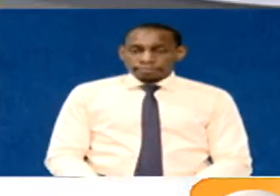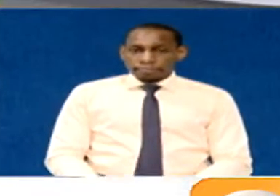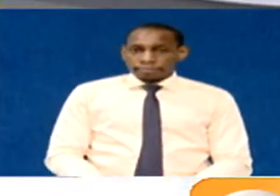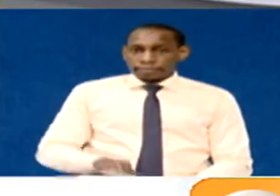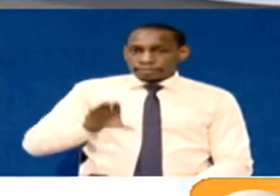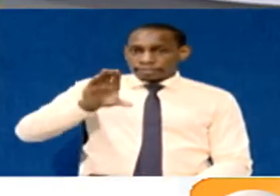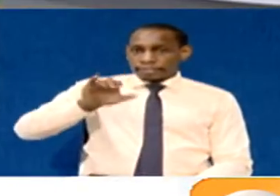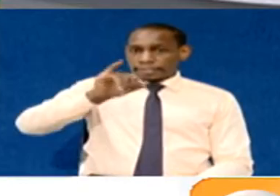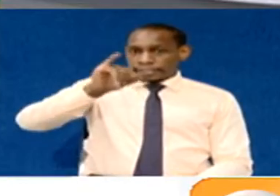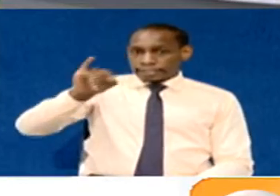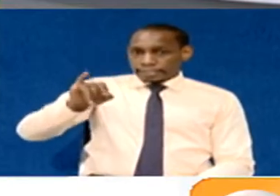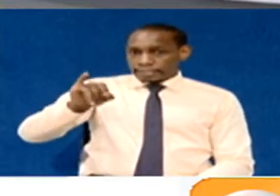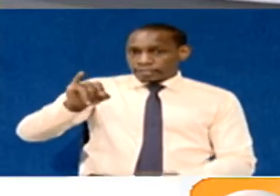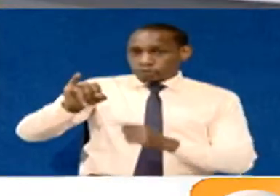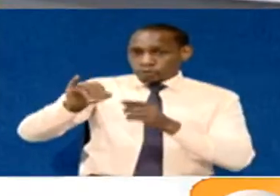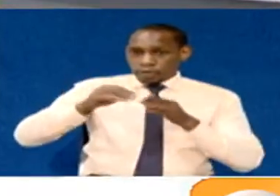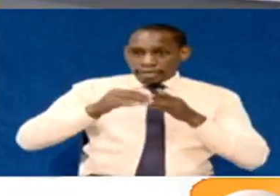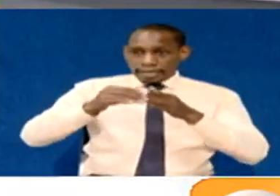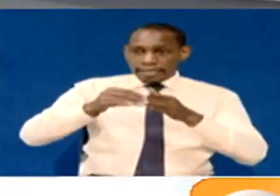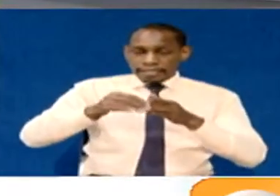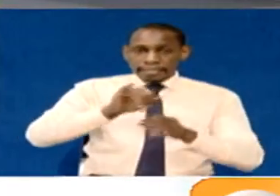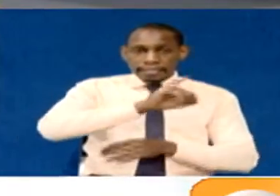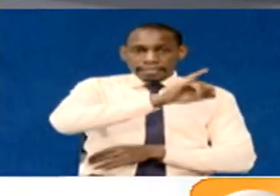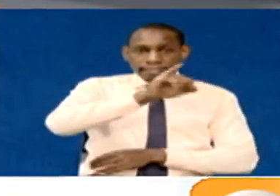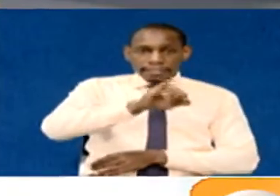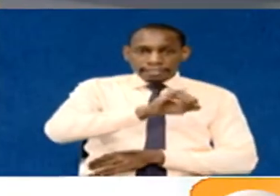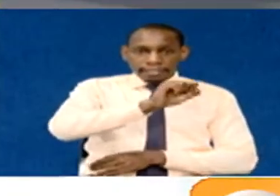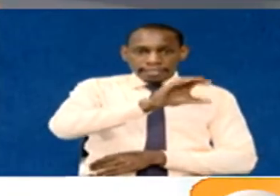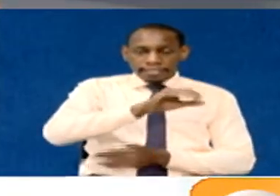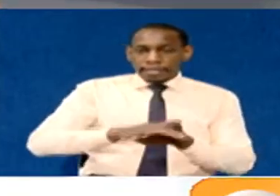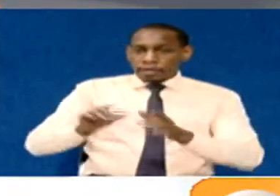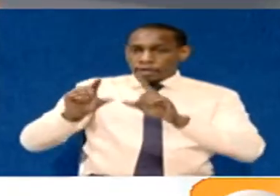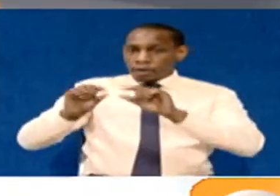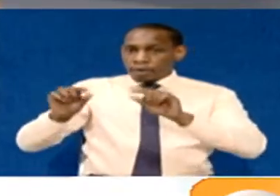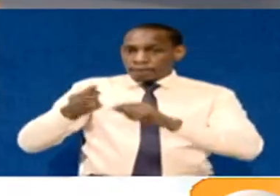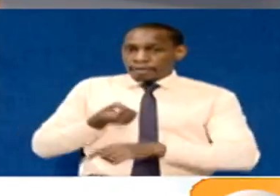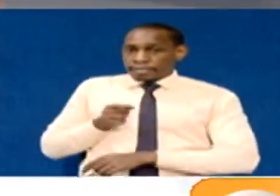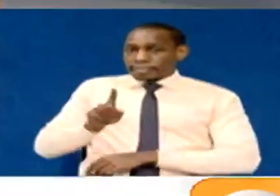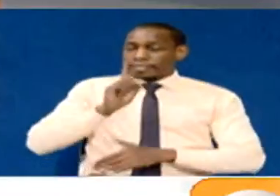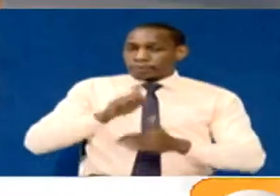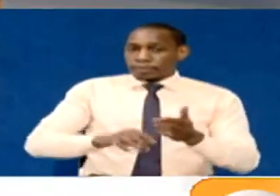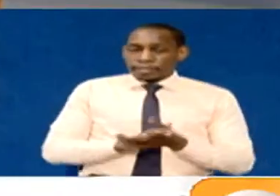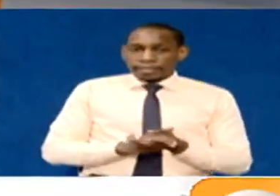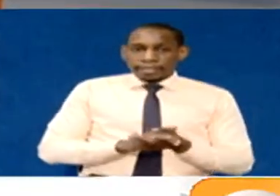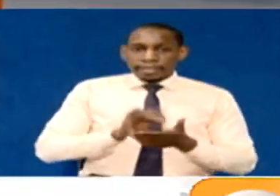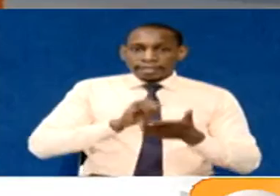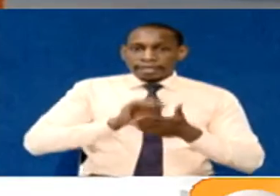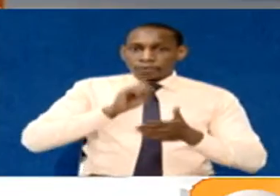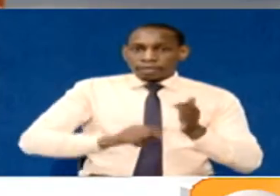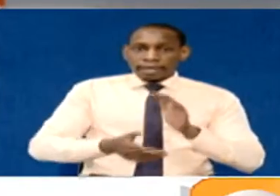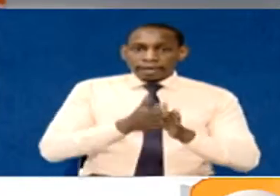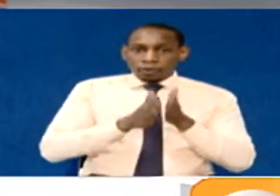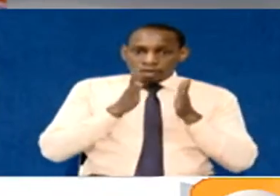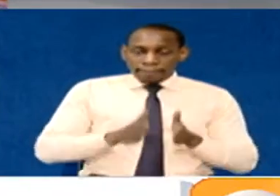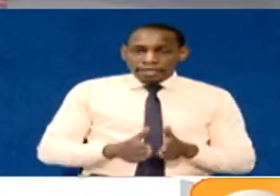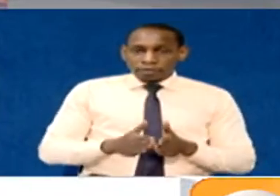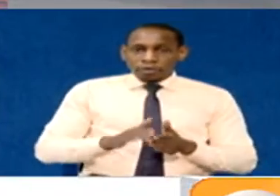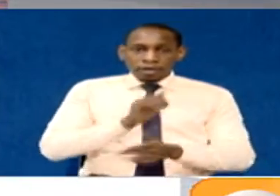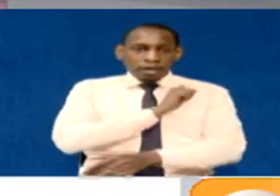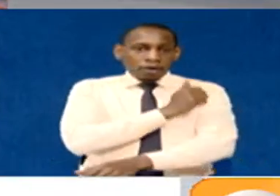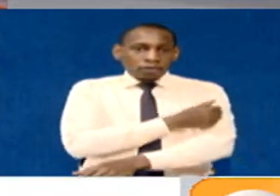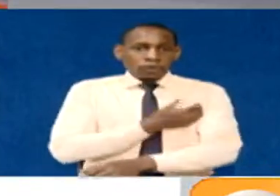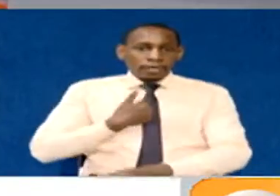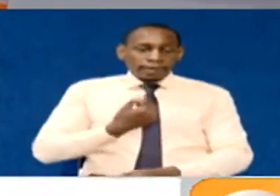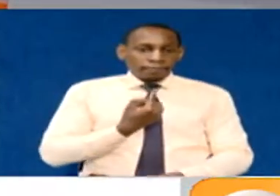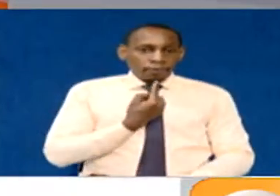is also the head of the JSC, right? And in her statement, she said, amongst those things, that no one has authority to direct the work